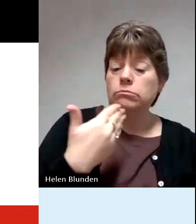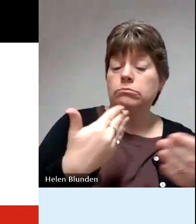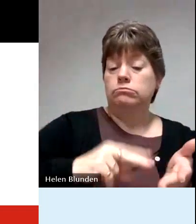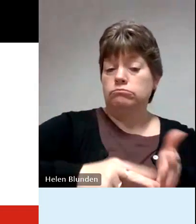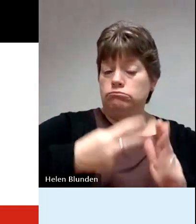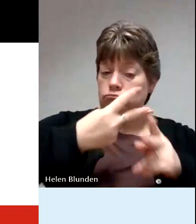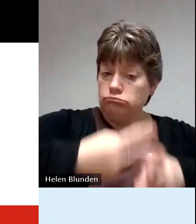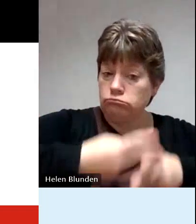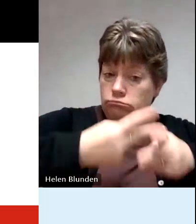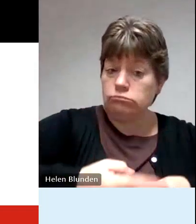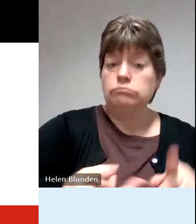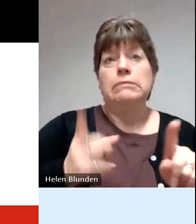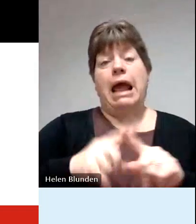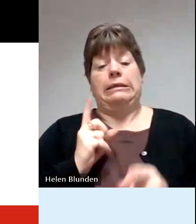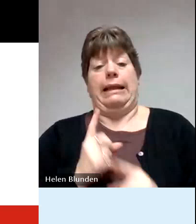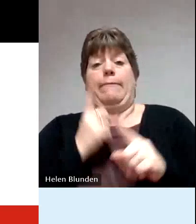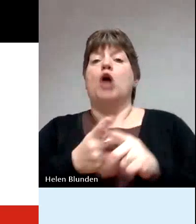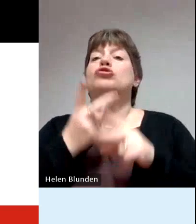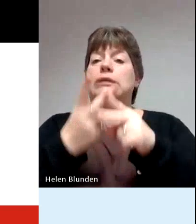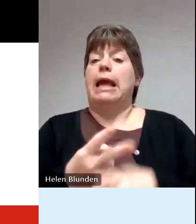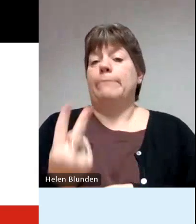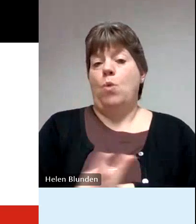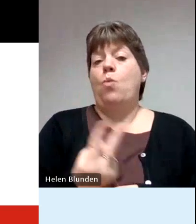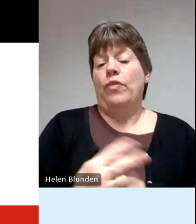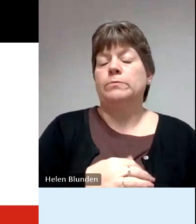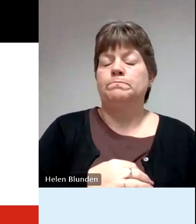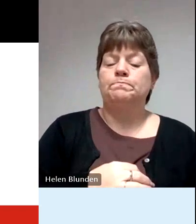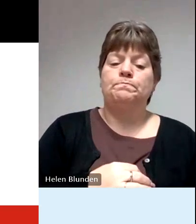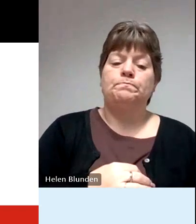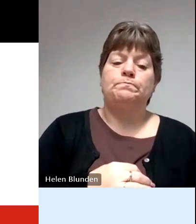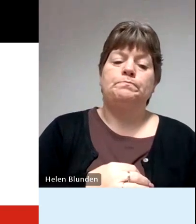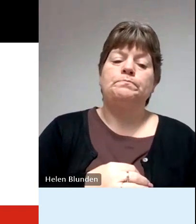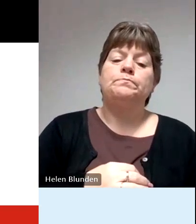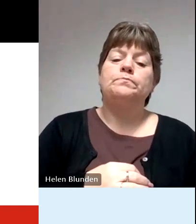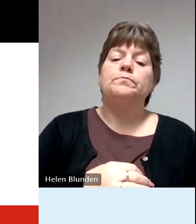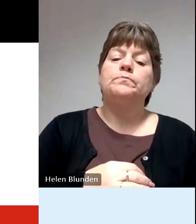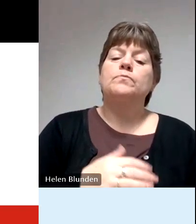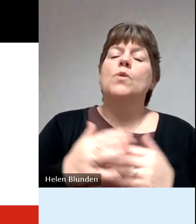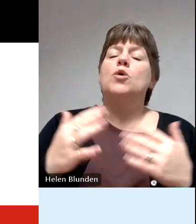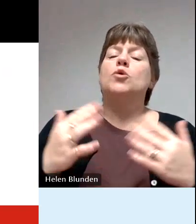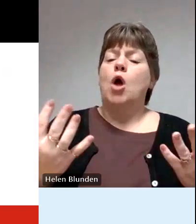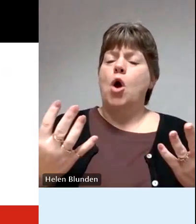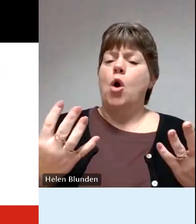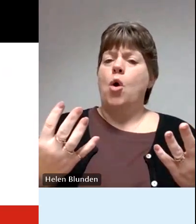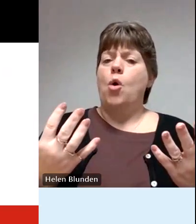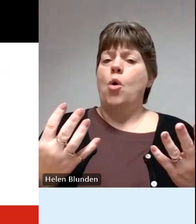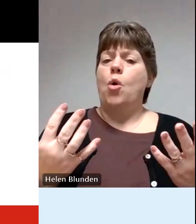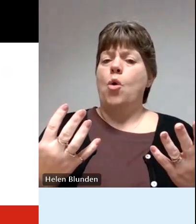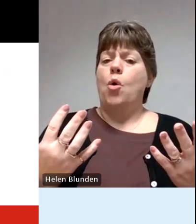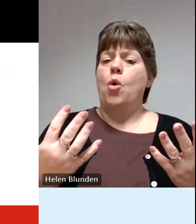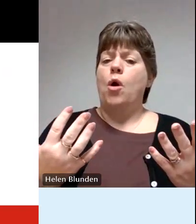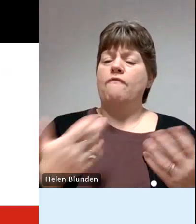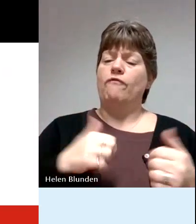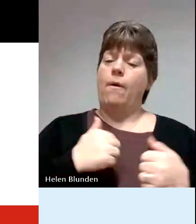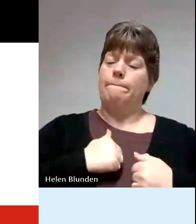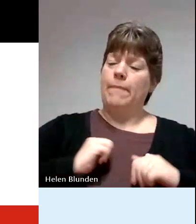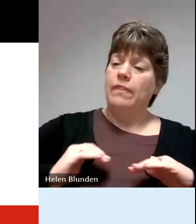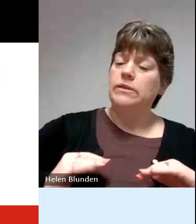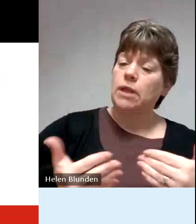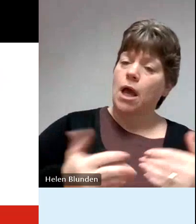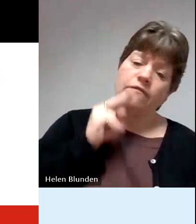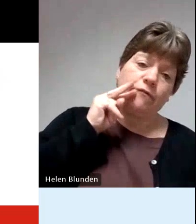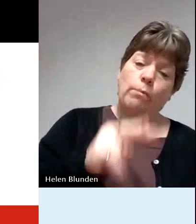and unplanned care, which emergency and urgent care is. And so there's obviously from the service delivery point of view, there's